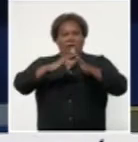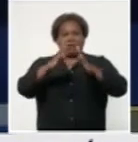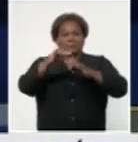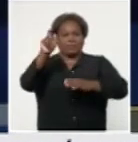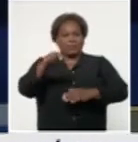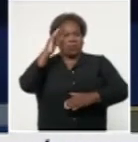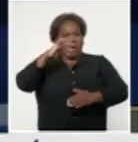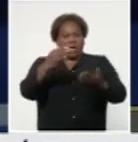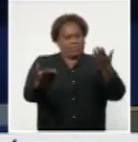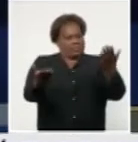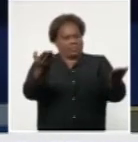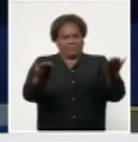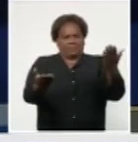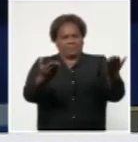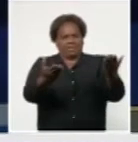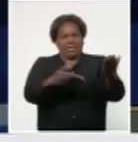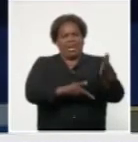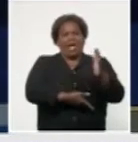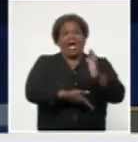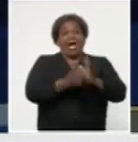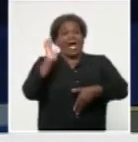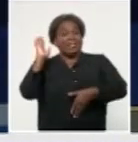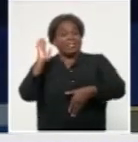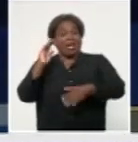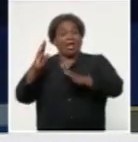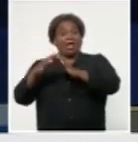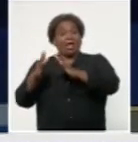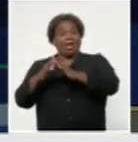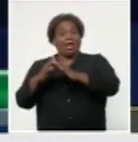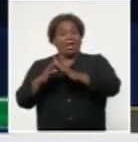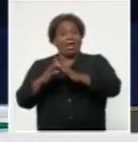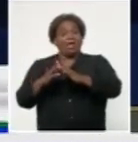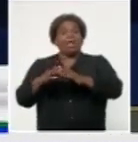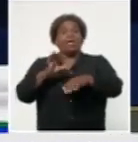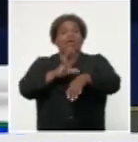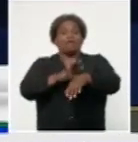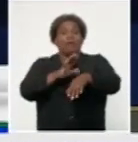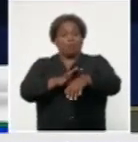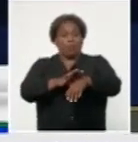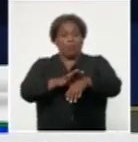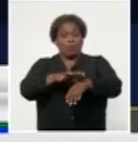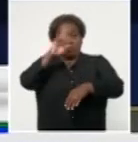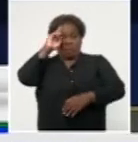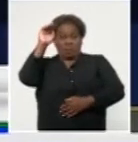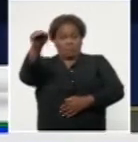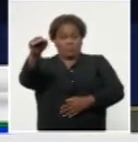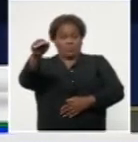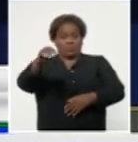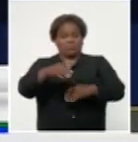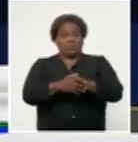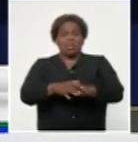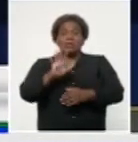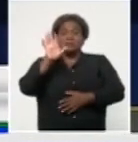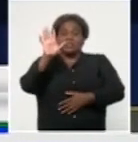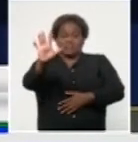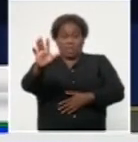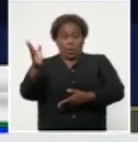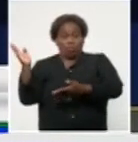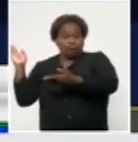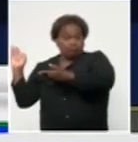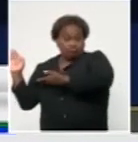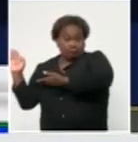Mayabeque, and we have accumulated 2,234 patients diagnosed in Cuba with COVID-19, that